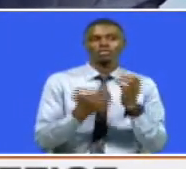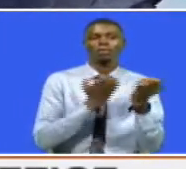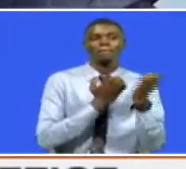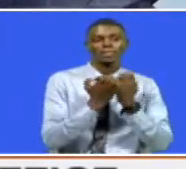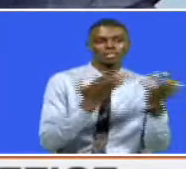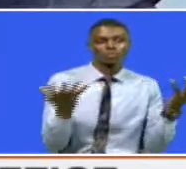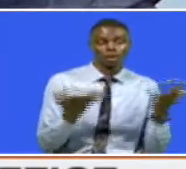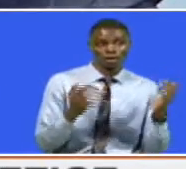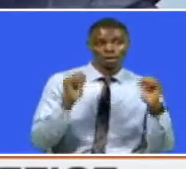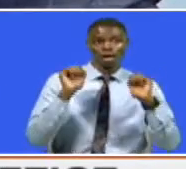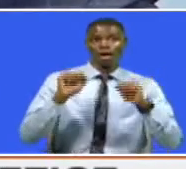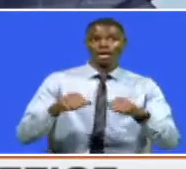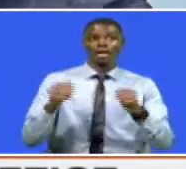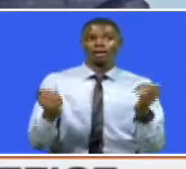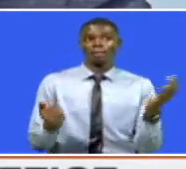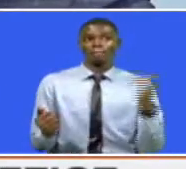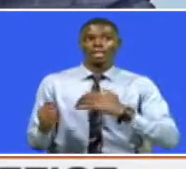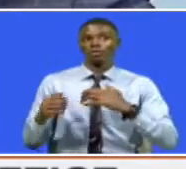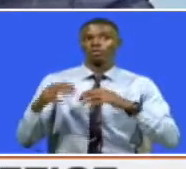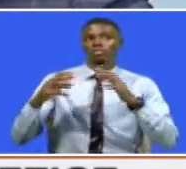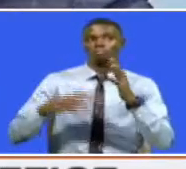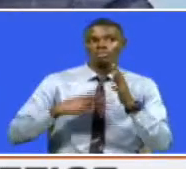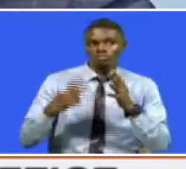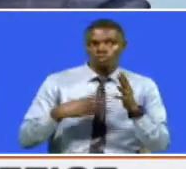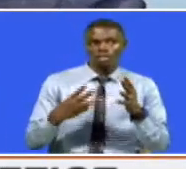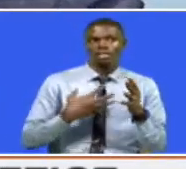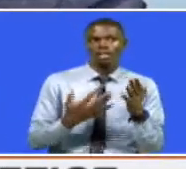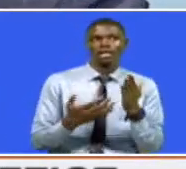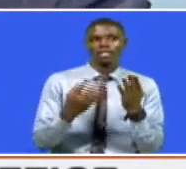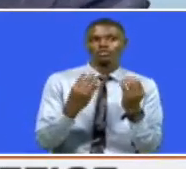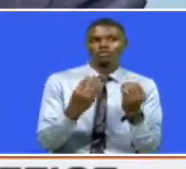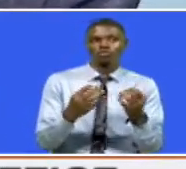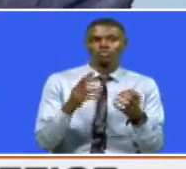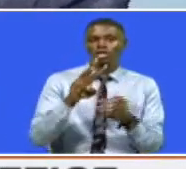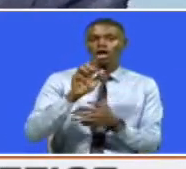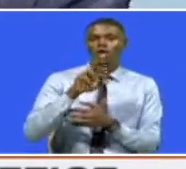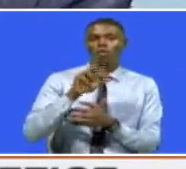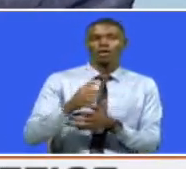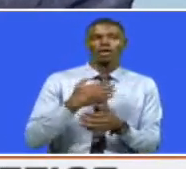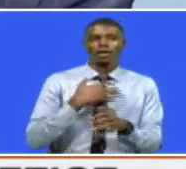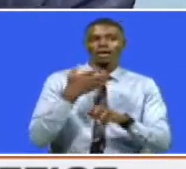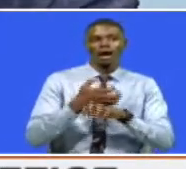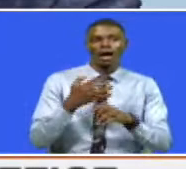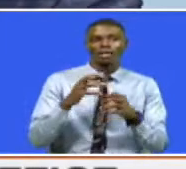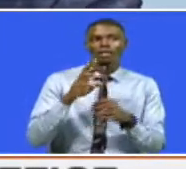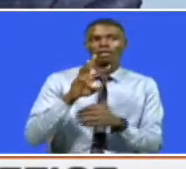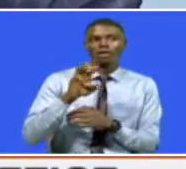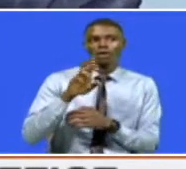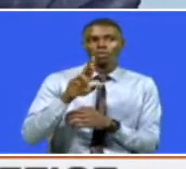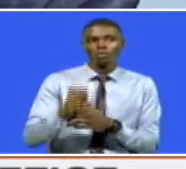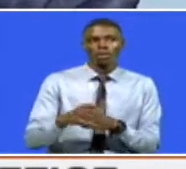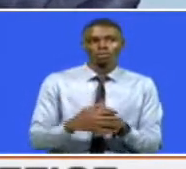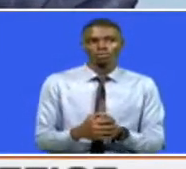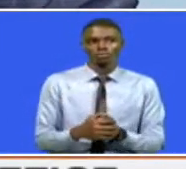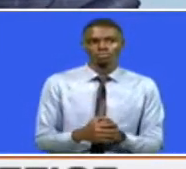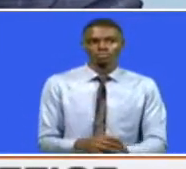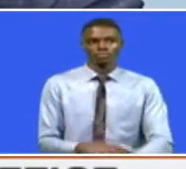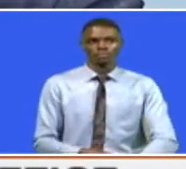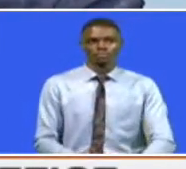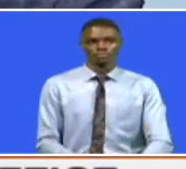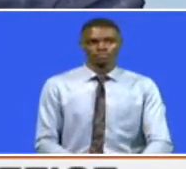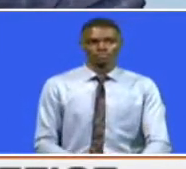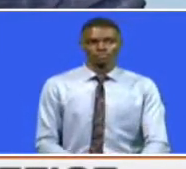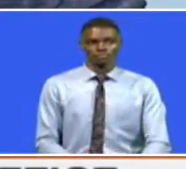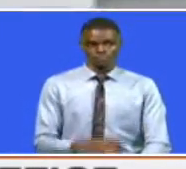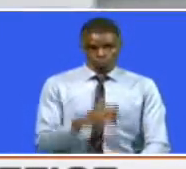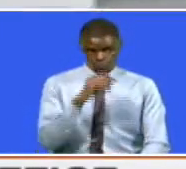we can actually embark on manufacture of both software and hardware and position the country effectively as the ICT hub of Africa. Everything